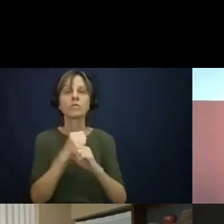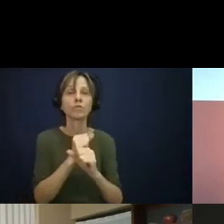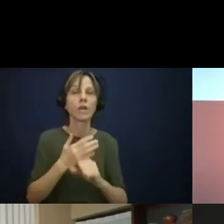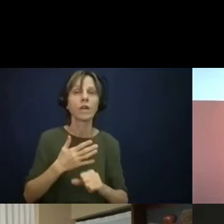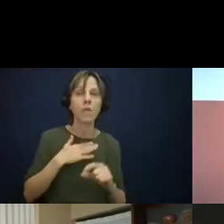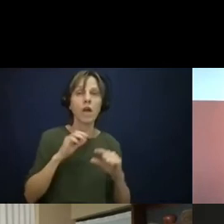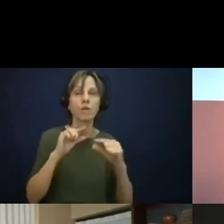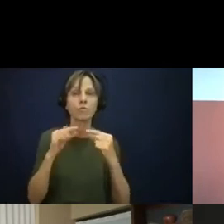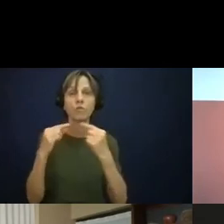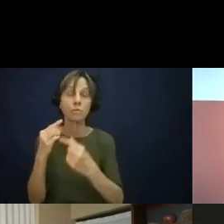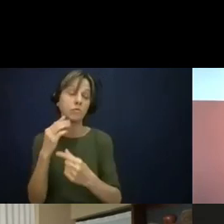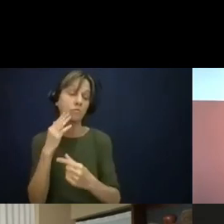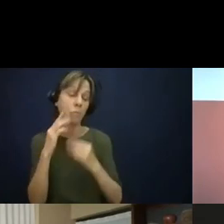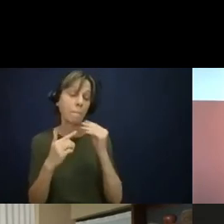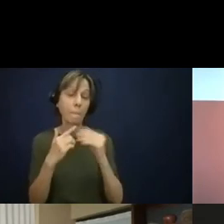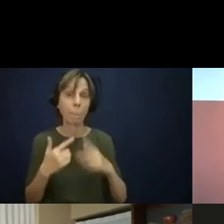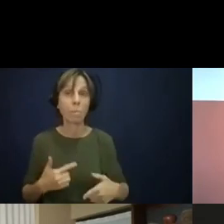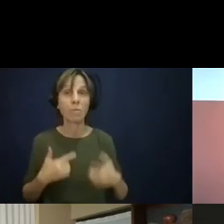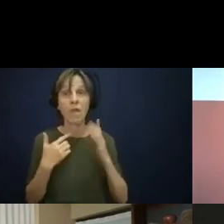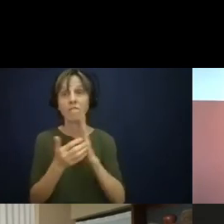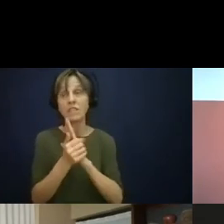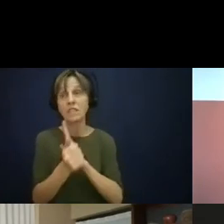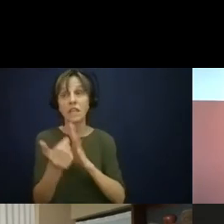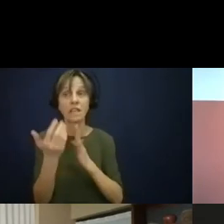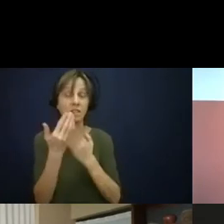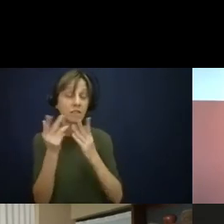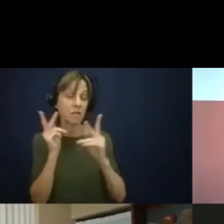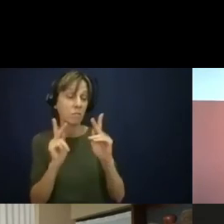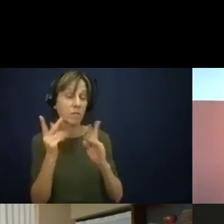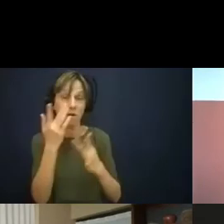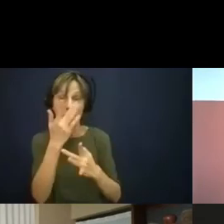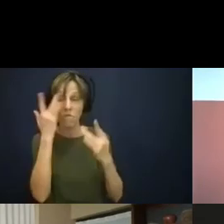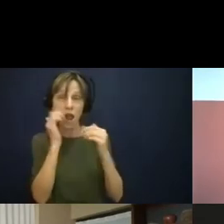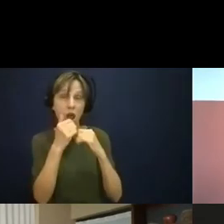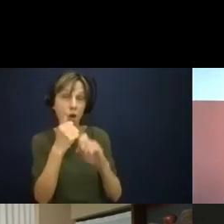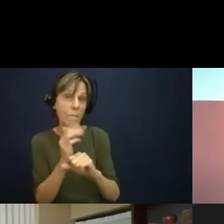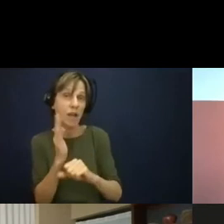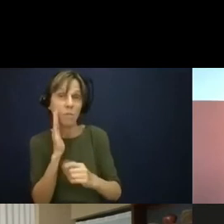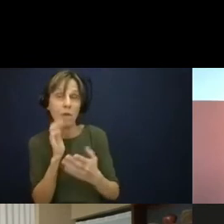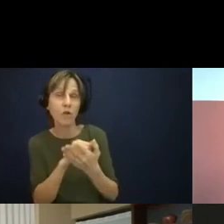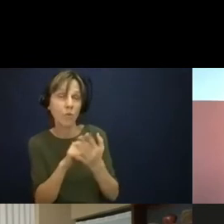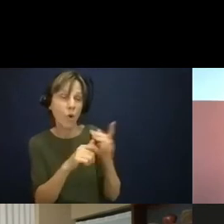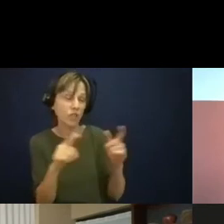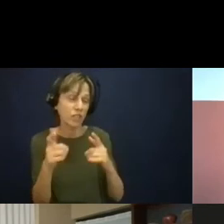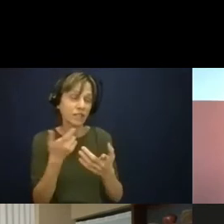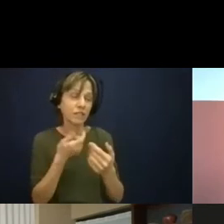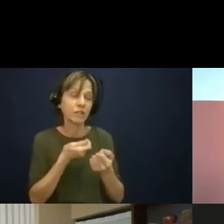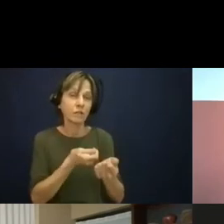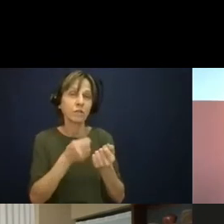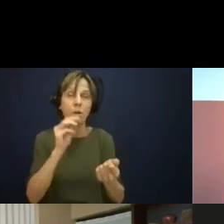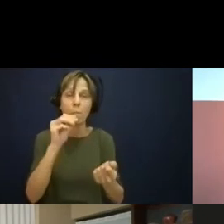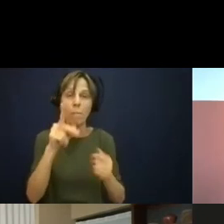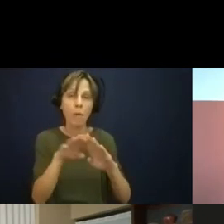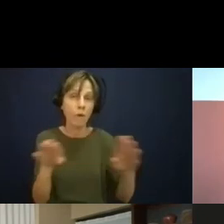skills, because some folks been on the streets longer than me. They forgot how to make a bed, wash a dish, mop a floor. So me